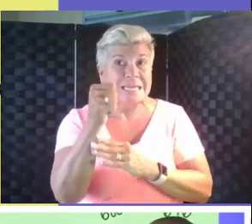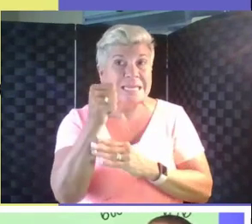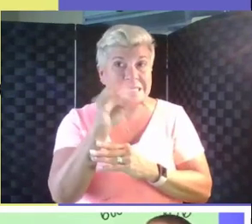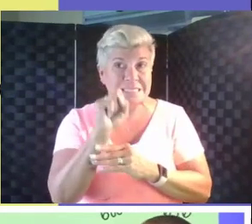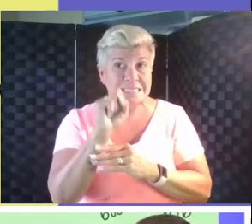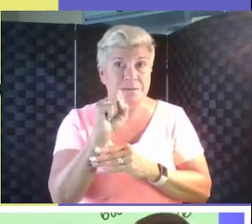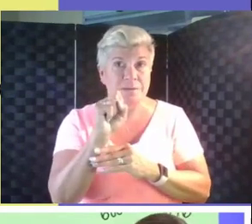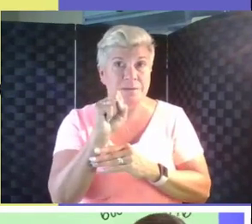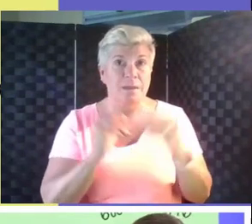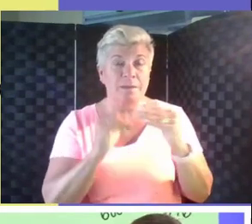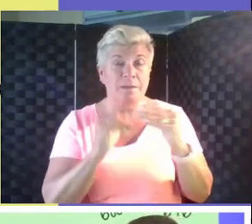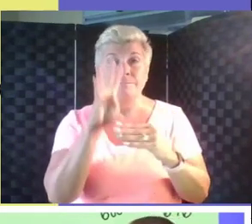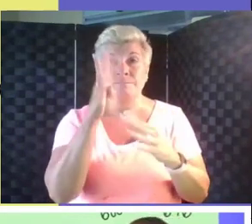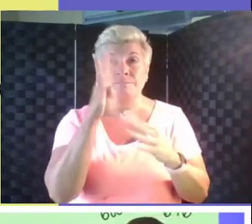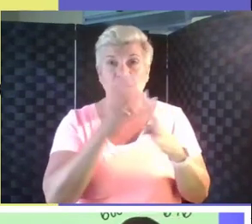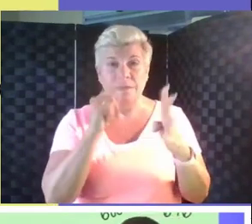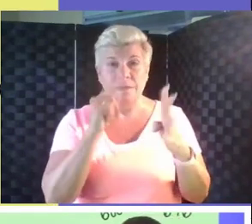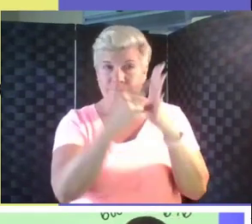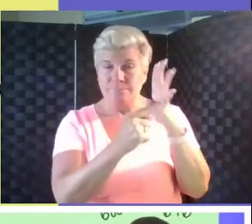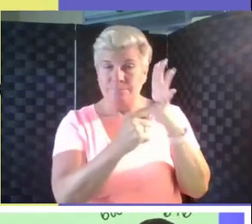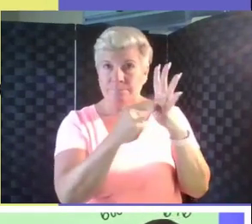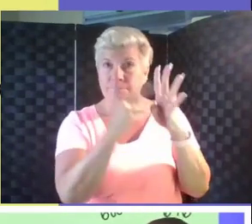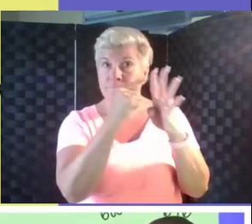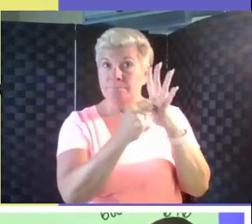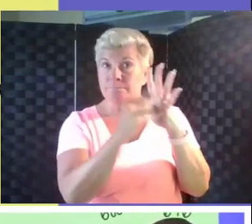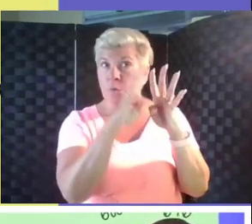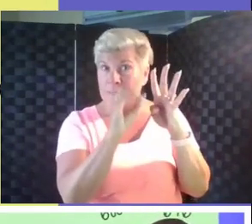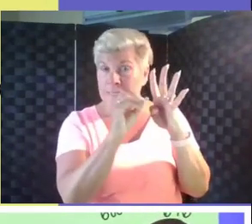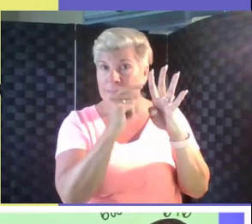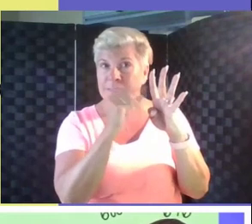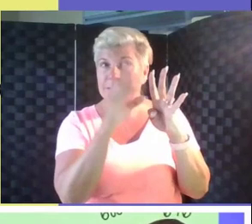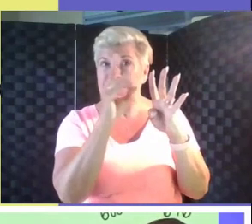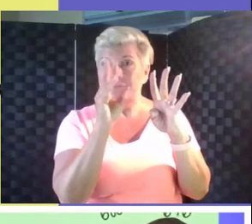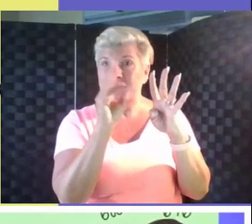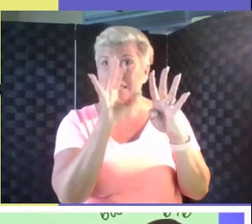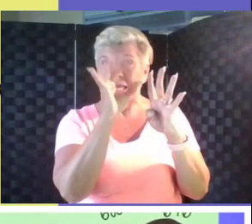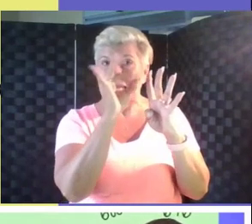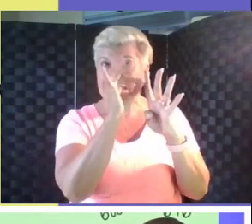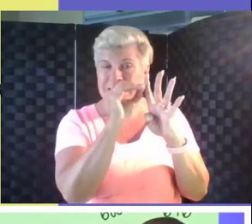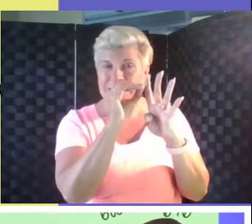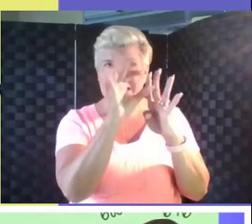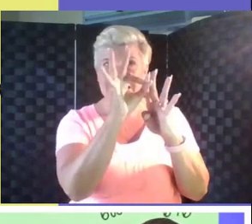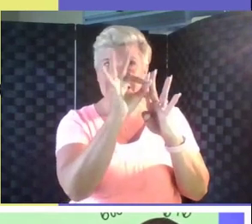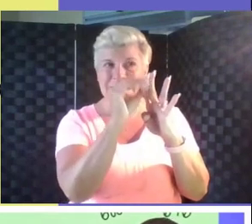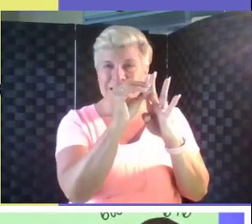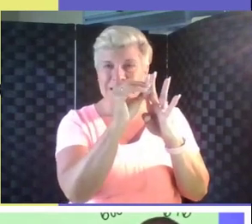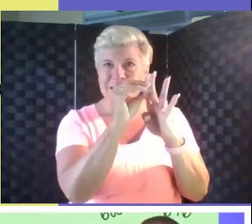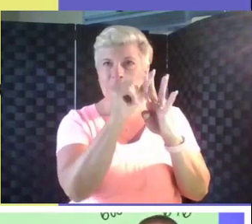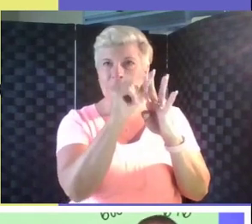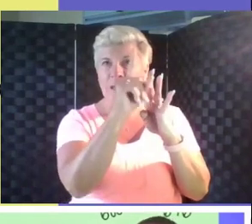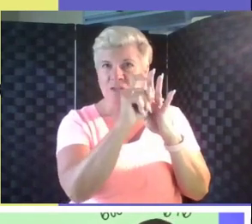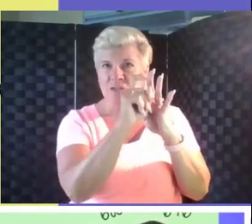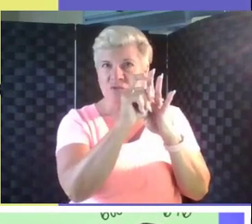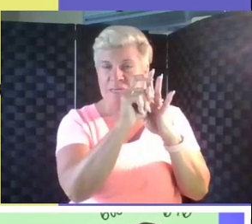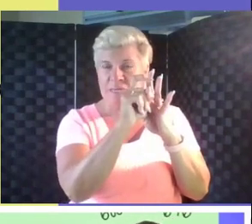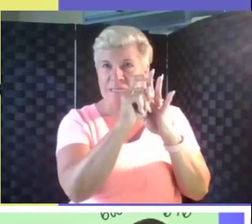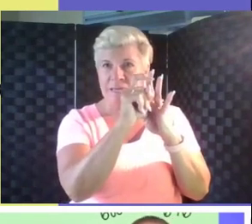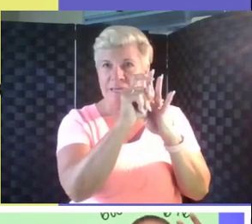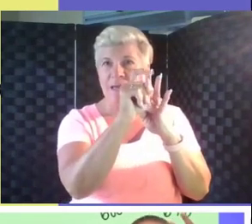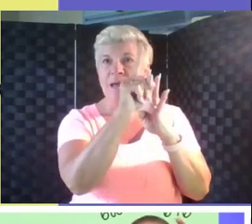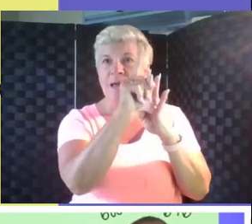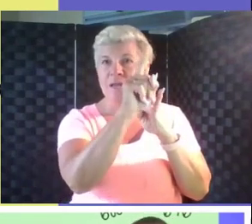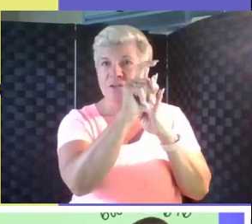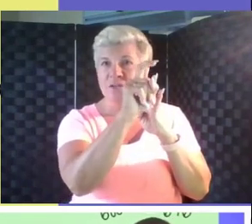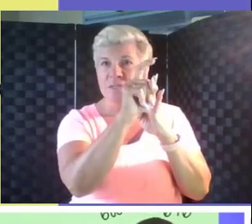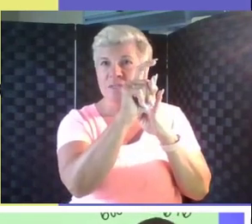by tens 4 times because 40 is 4 tens. So 70, 80, 90, 100,